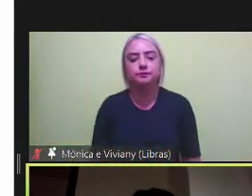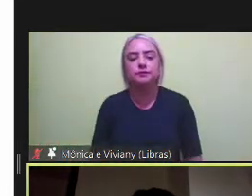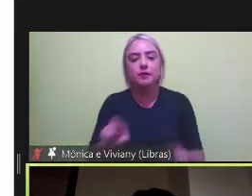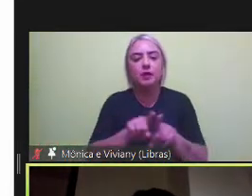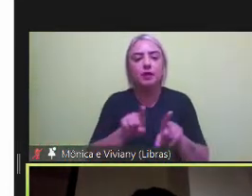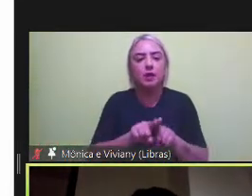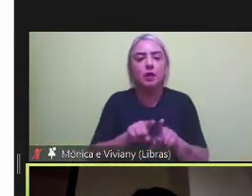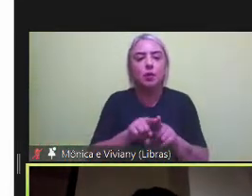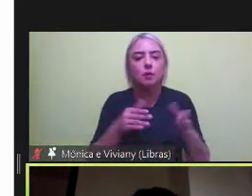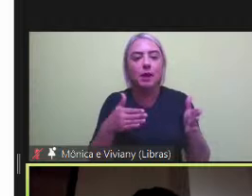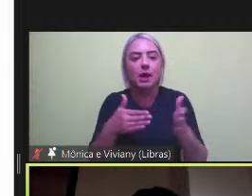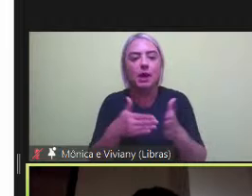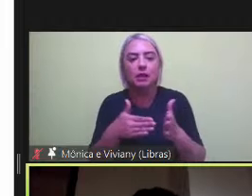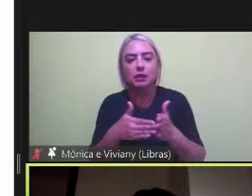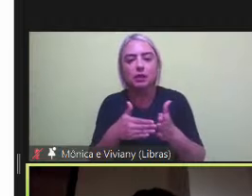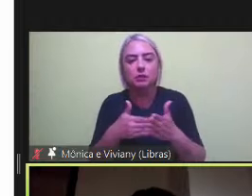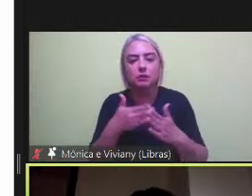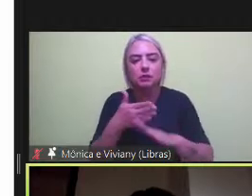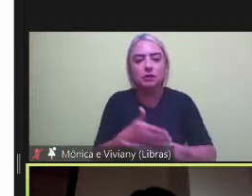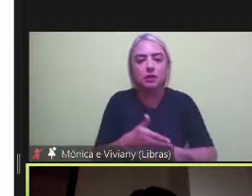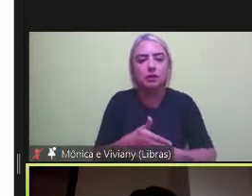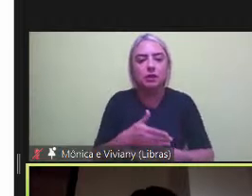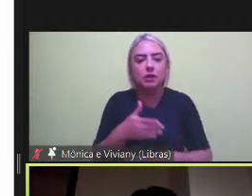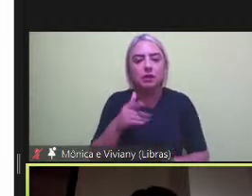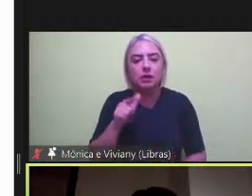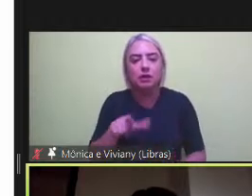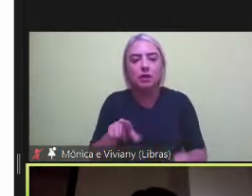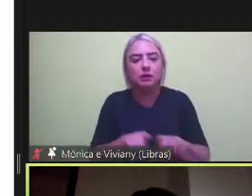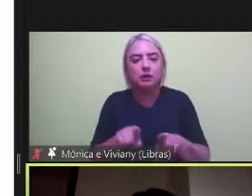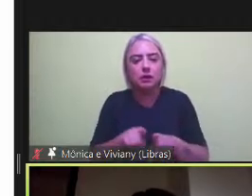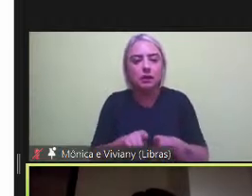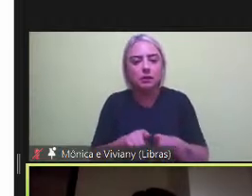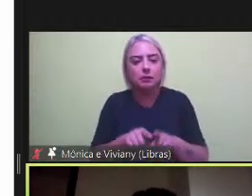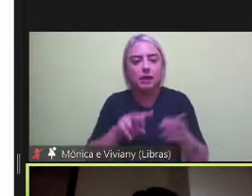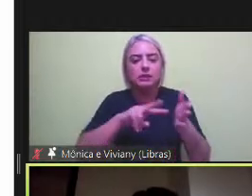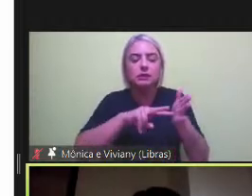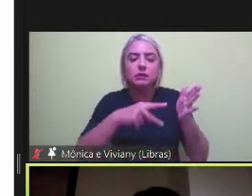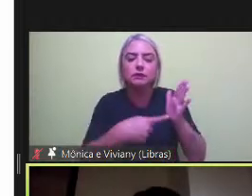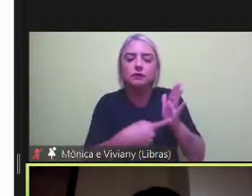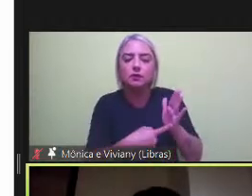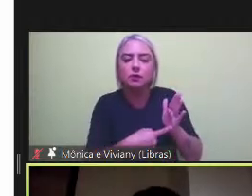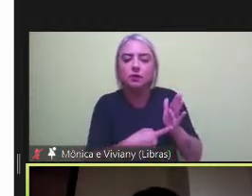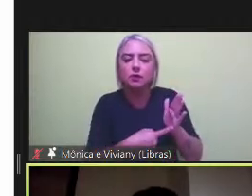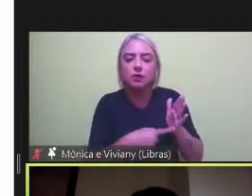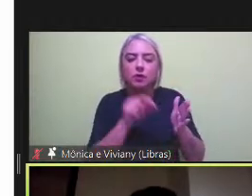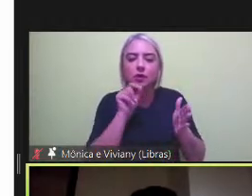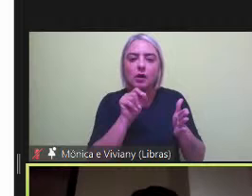2021, and a reduction that was similar also